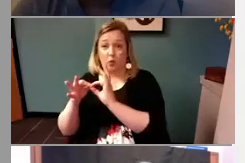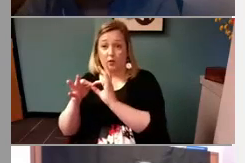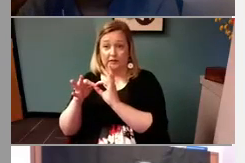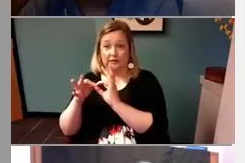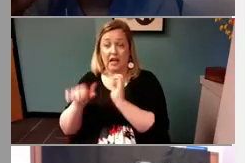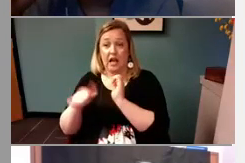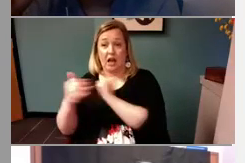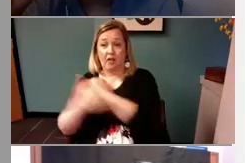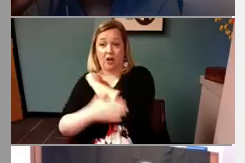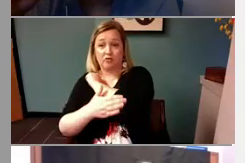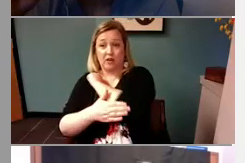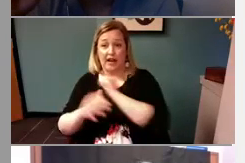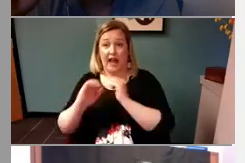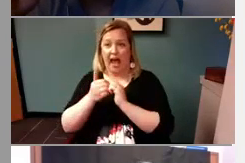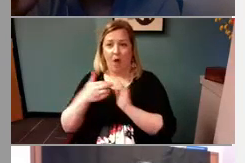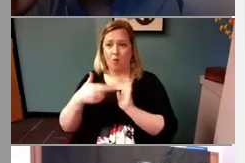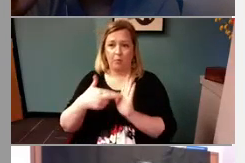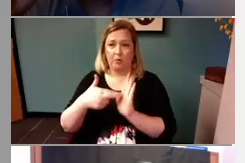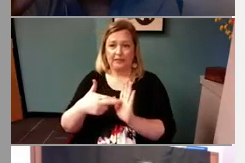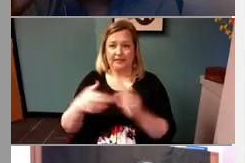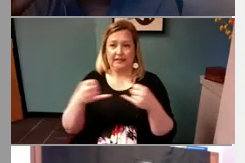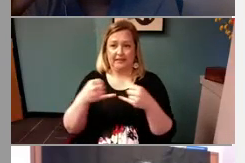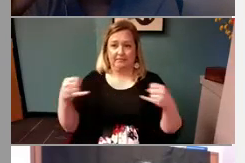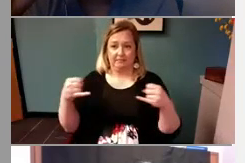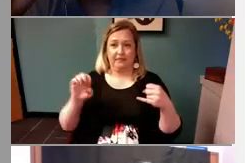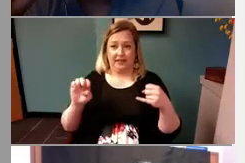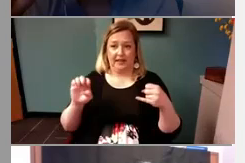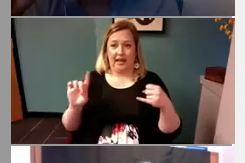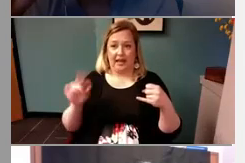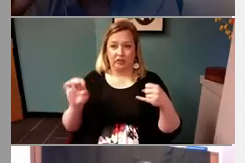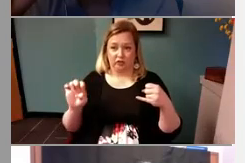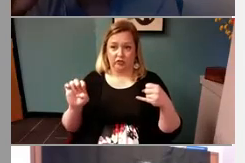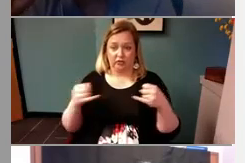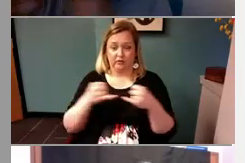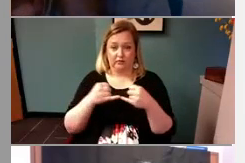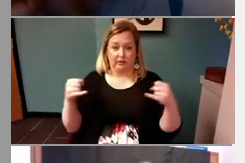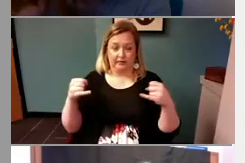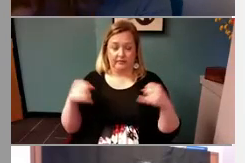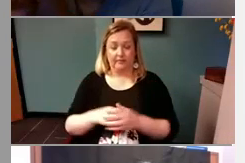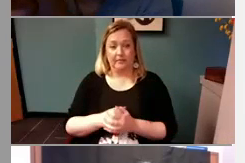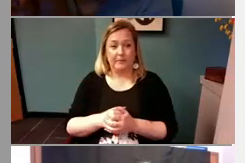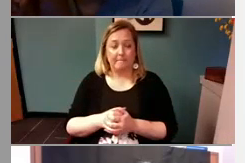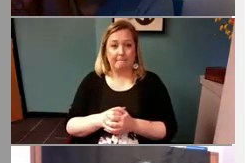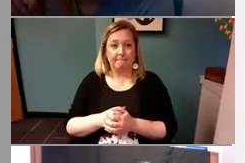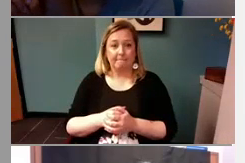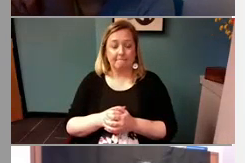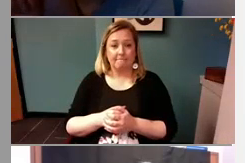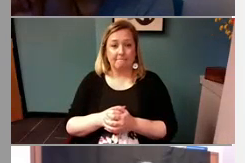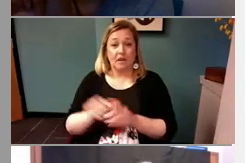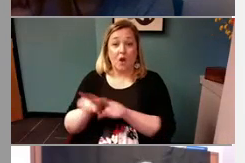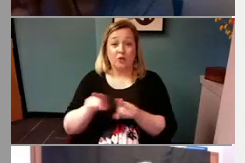guys to figure out whether um, we can have an overlapping